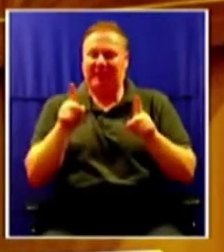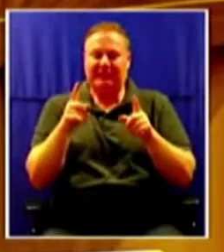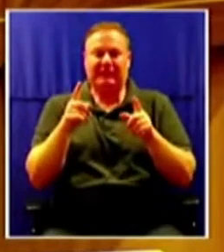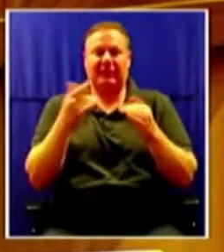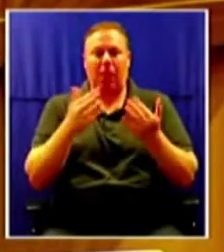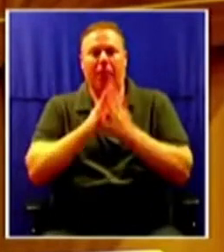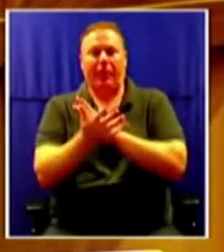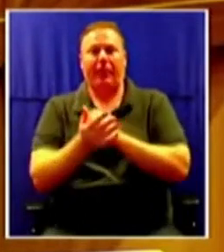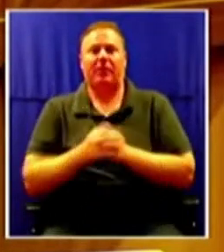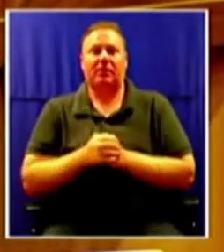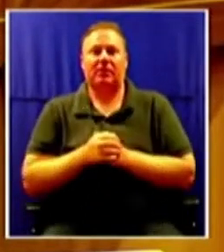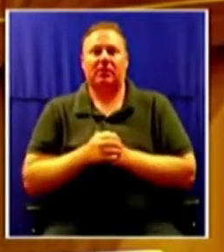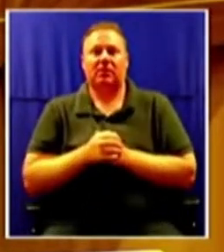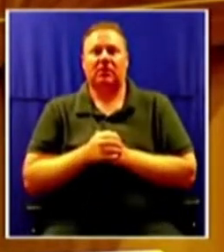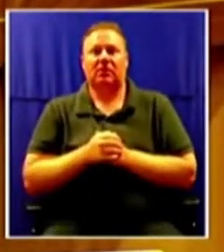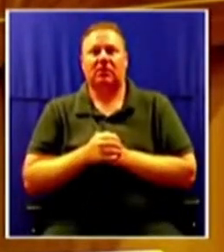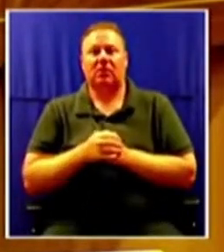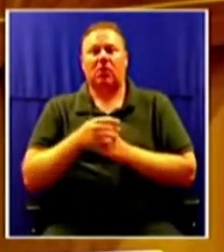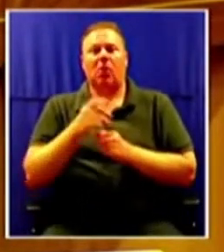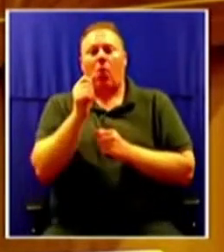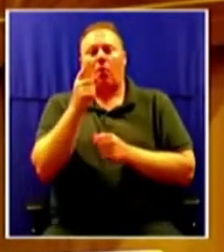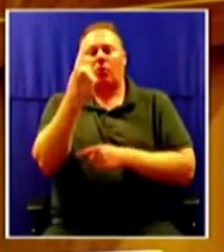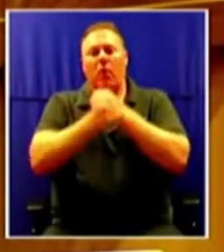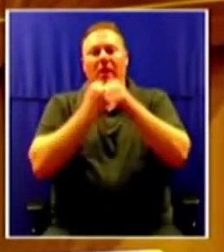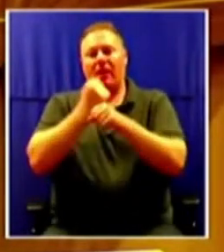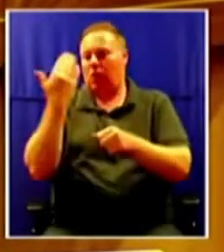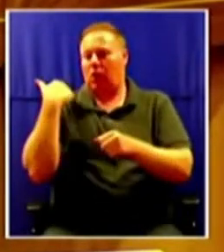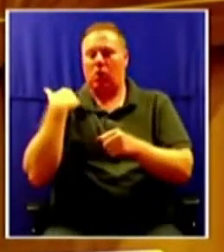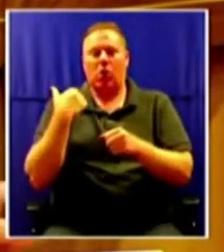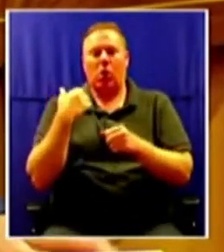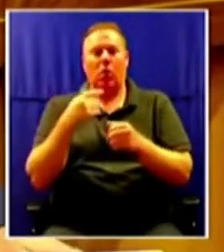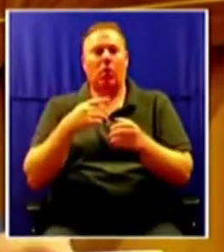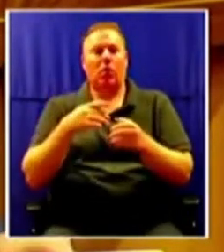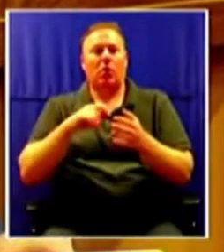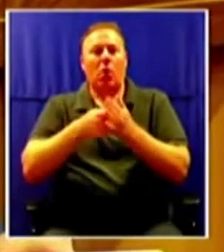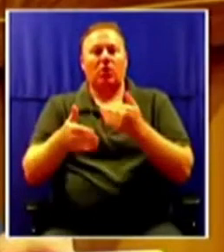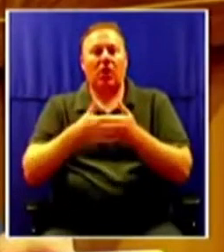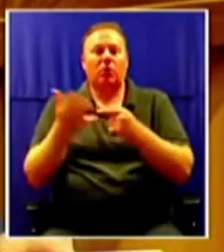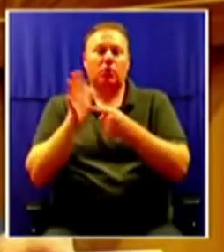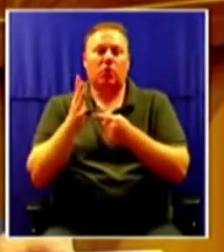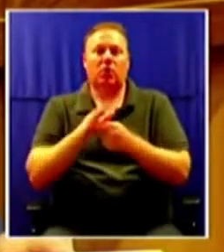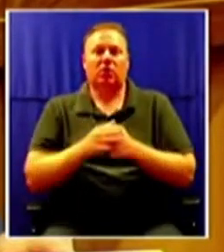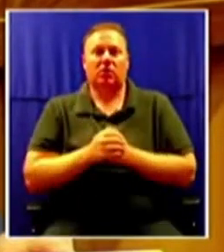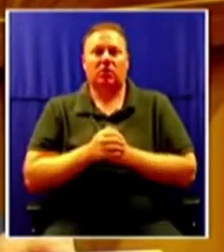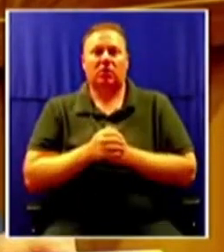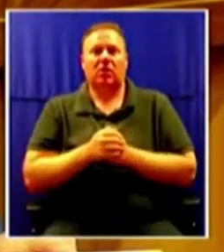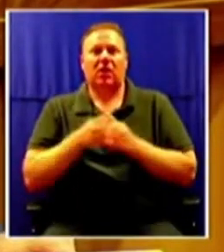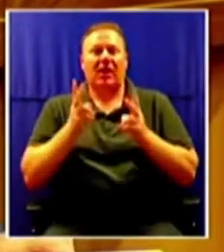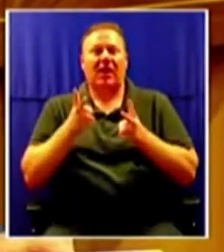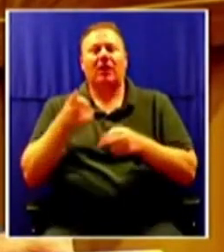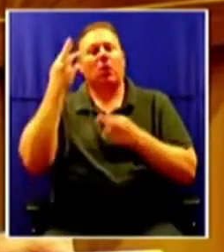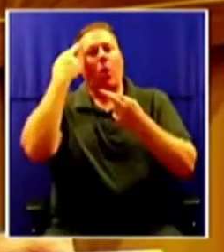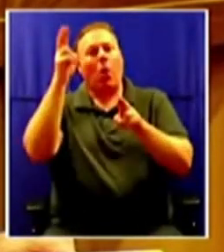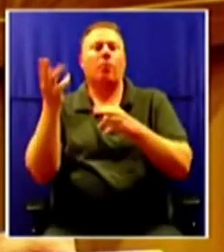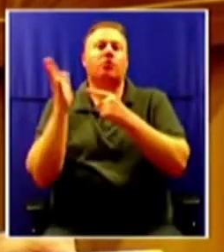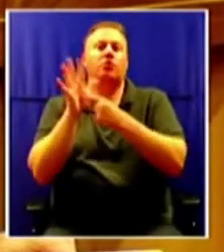the then impending lockdown and plans to deal with the COVID-19 pandemic, you again tapped into your rhetoric of hope and a